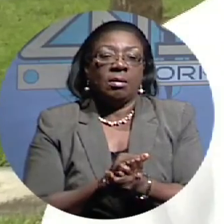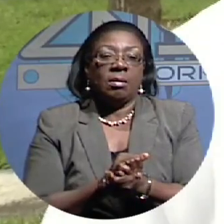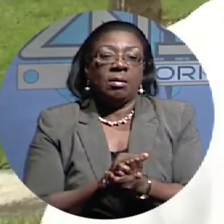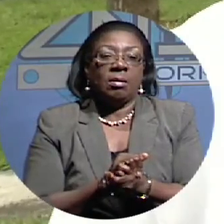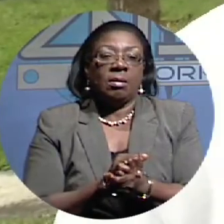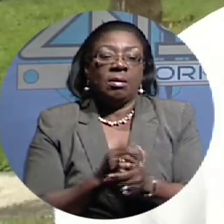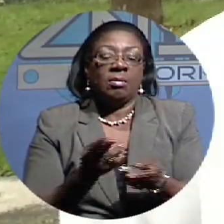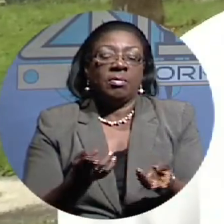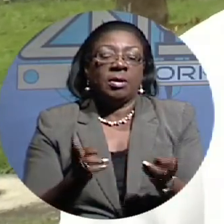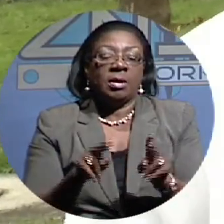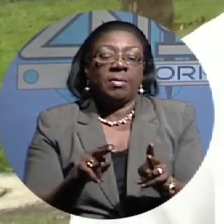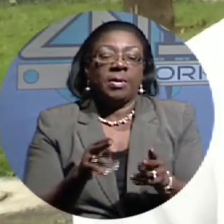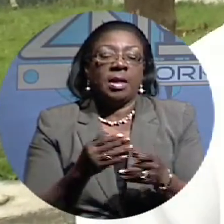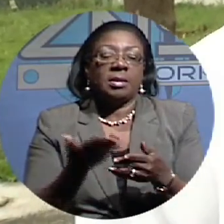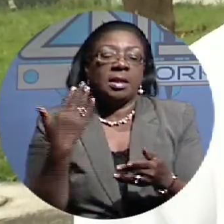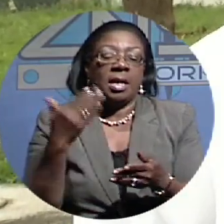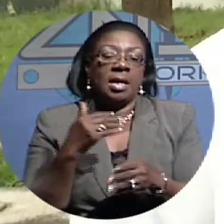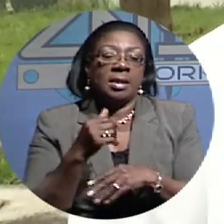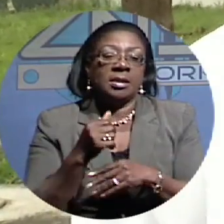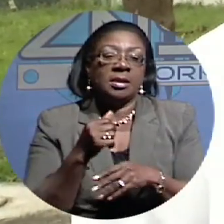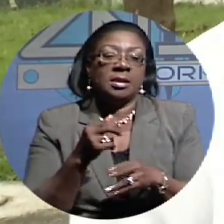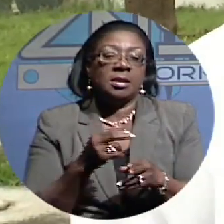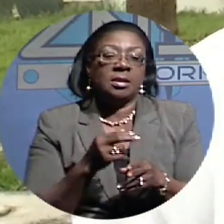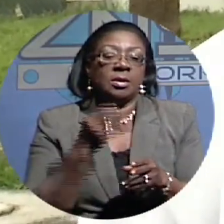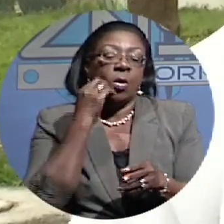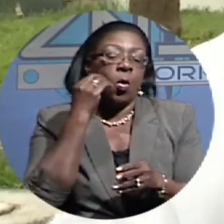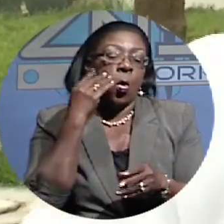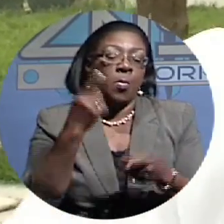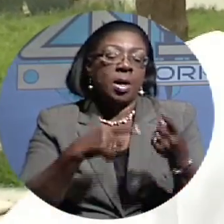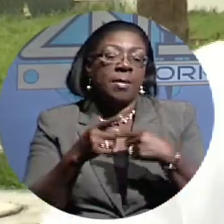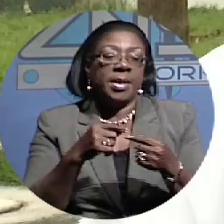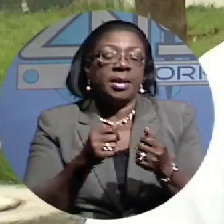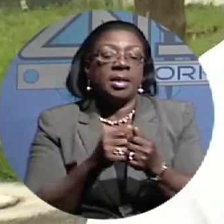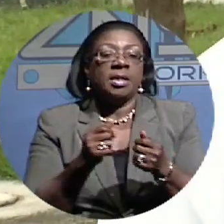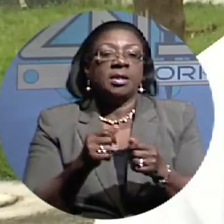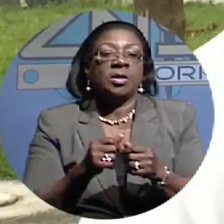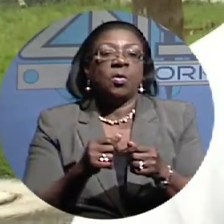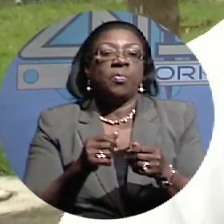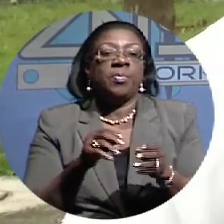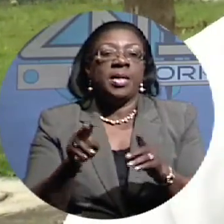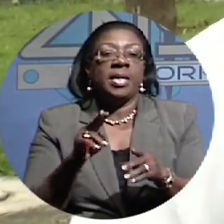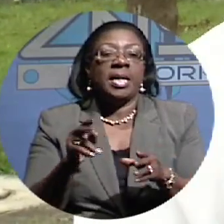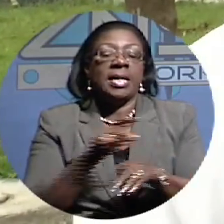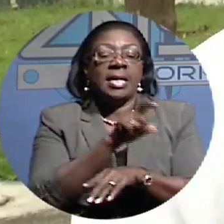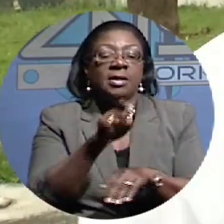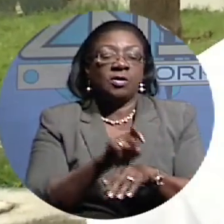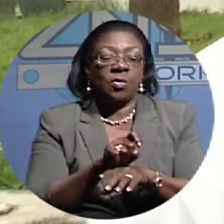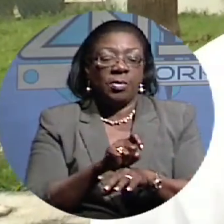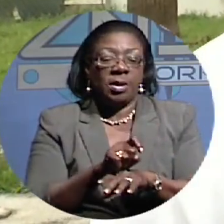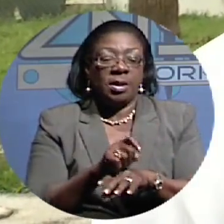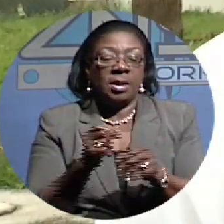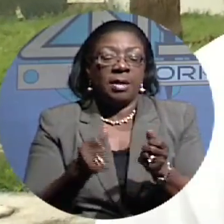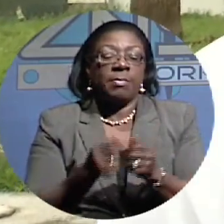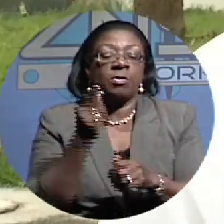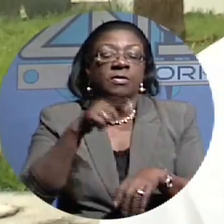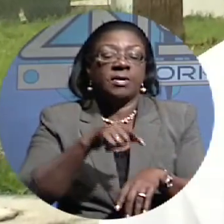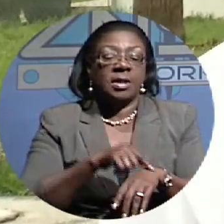started happening after the last homecoming. So being in Georgetown like I am most of the time,